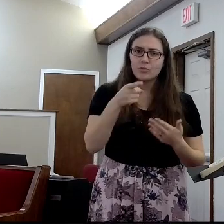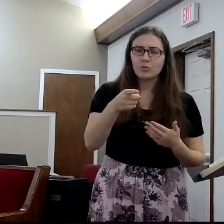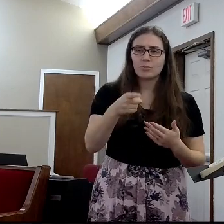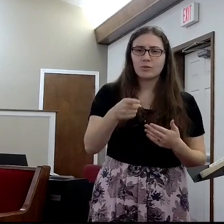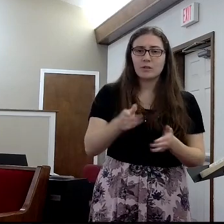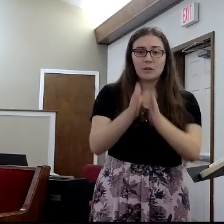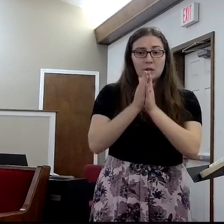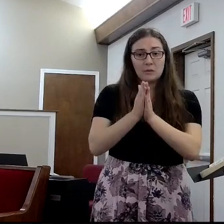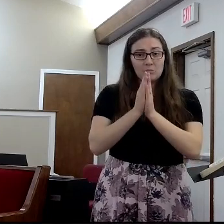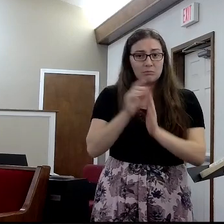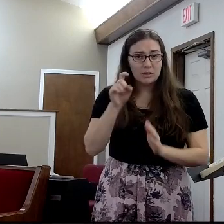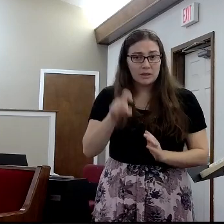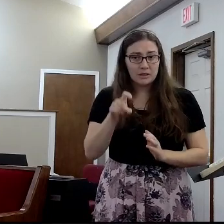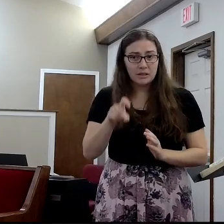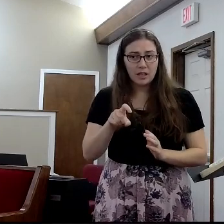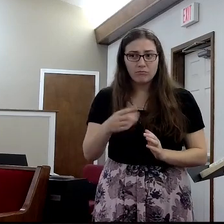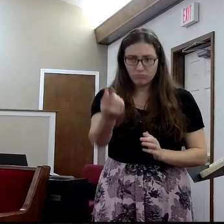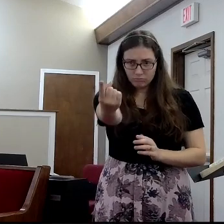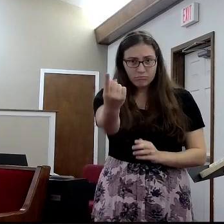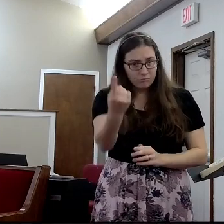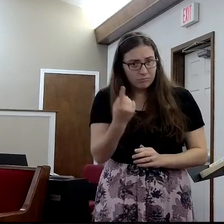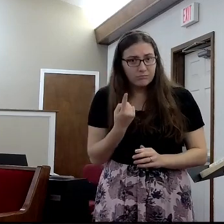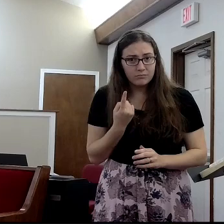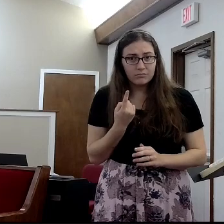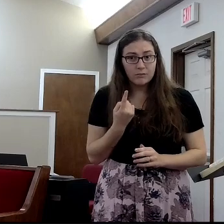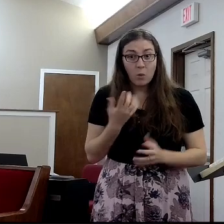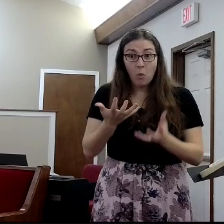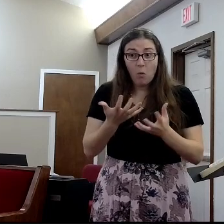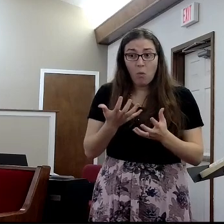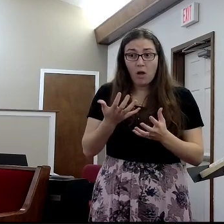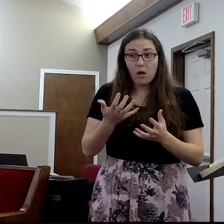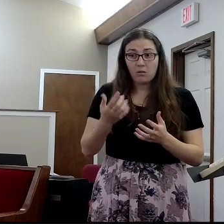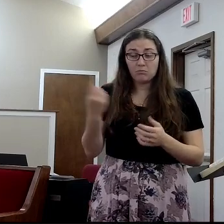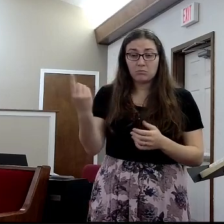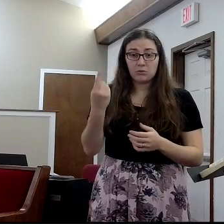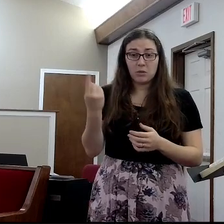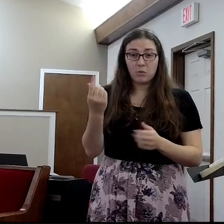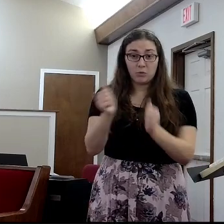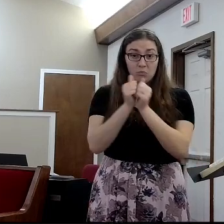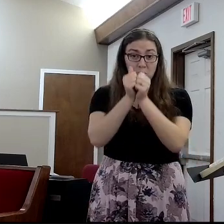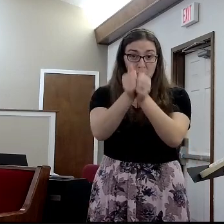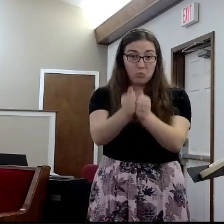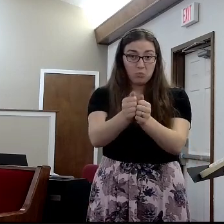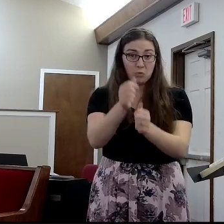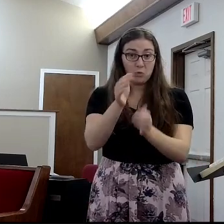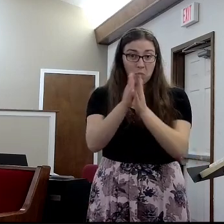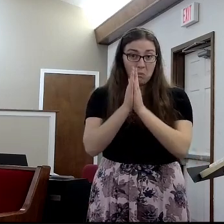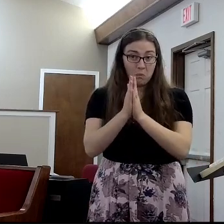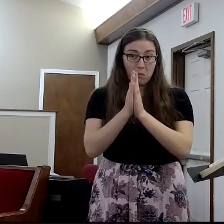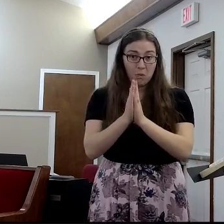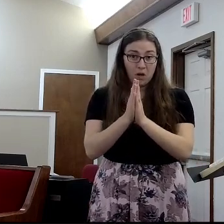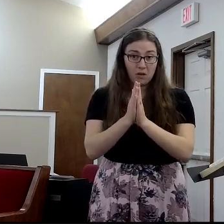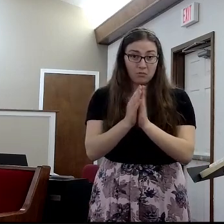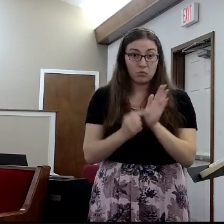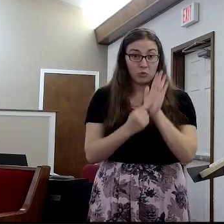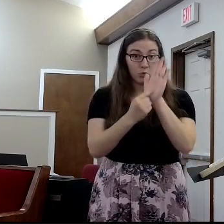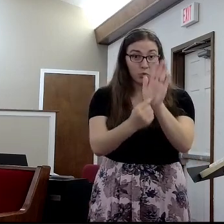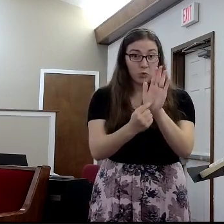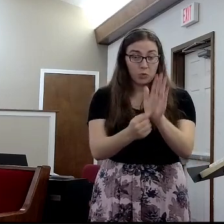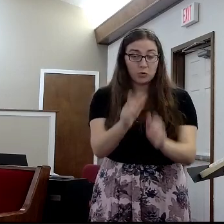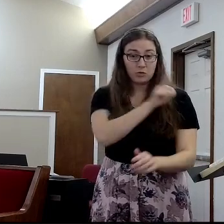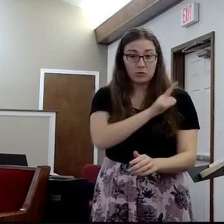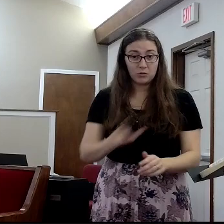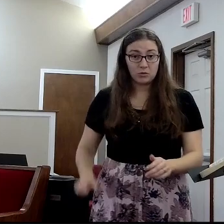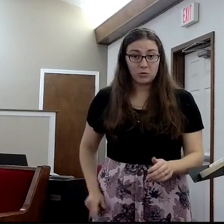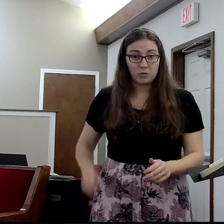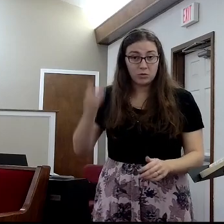with you. If there's something that you need to pray about, come here. If there's you want to grab someone to pray with you, we'll pray with you. If you